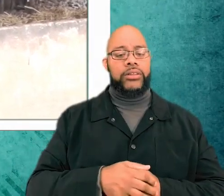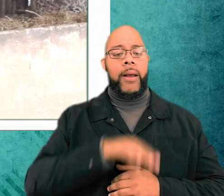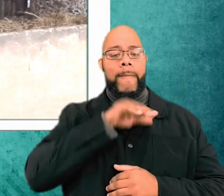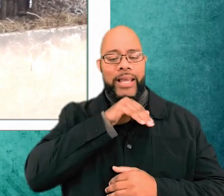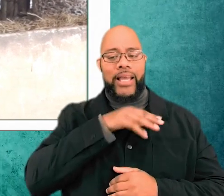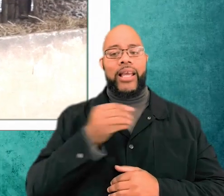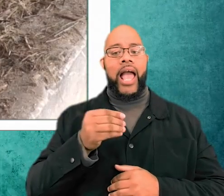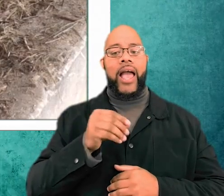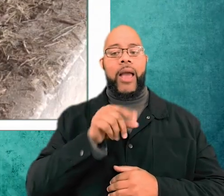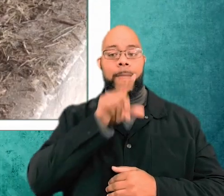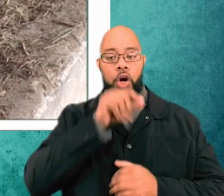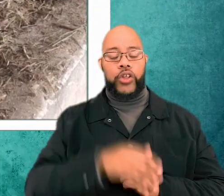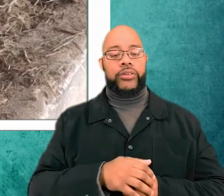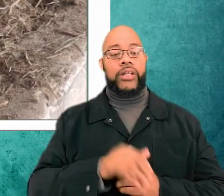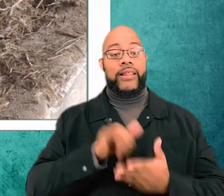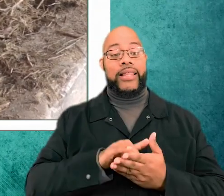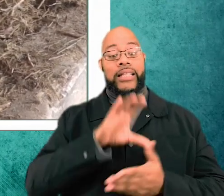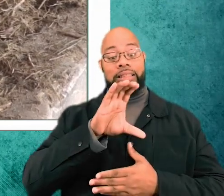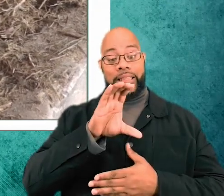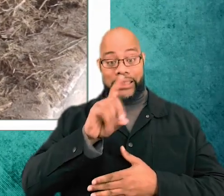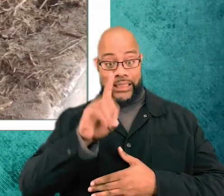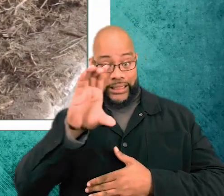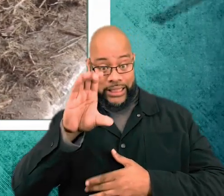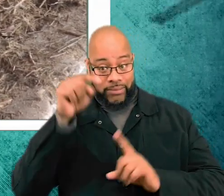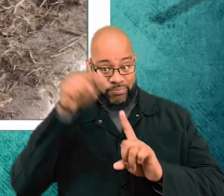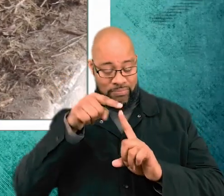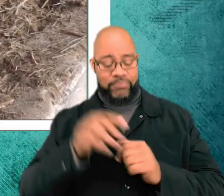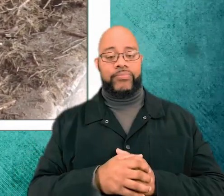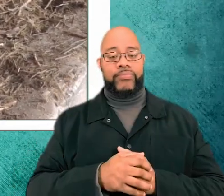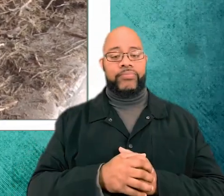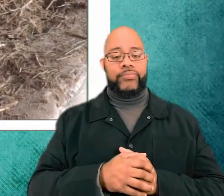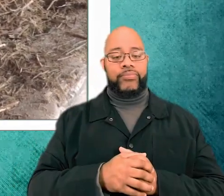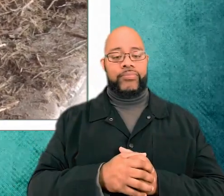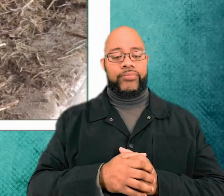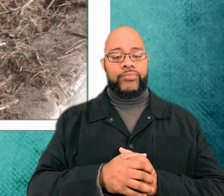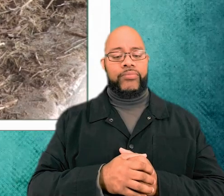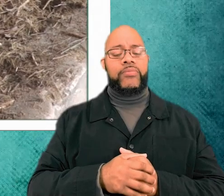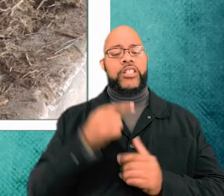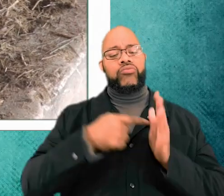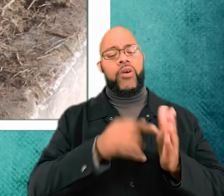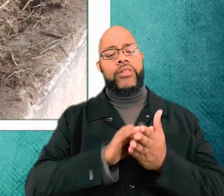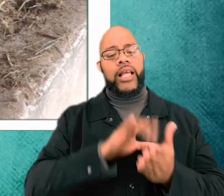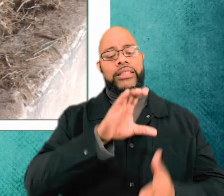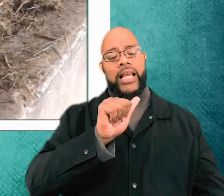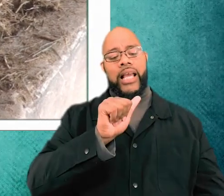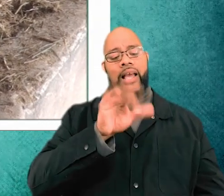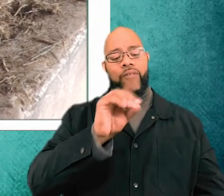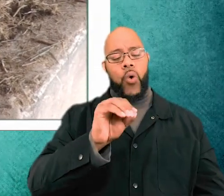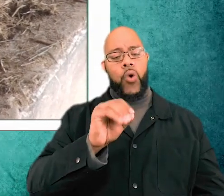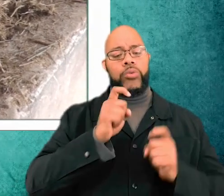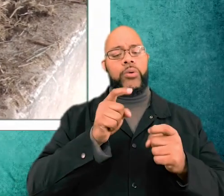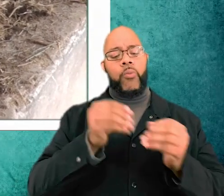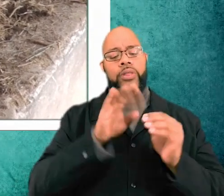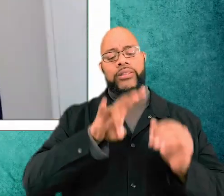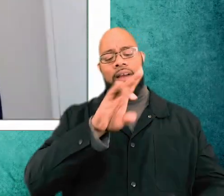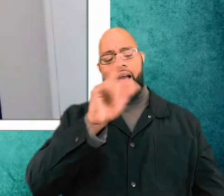poultry. Remarkably, the Centers of Disease Control and Prevention, the CDC, highlights that CAFOs contribute to more than